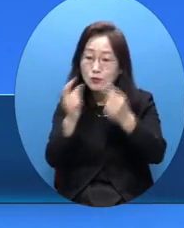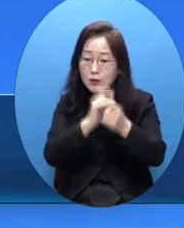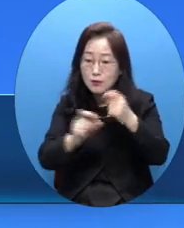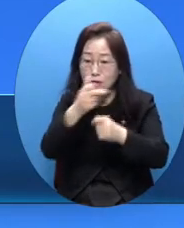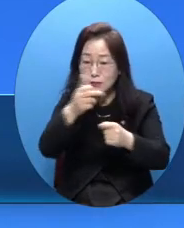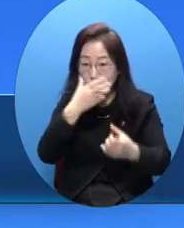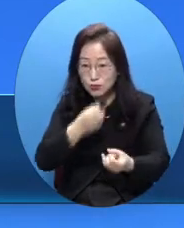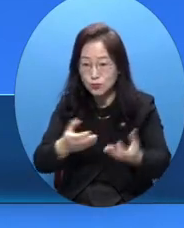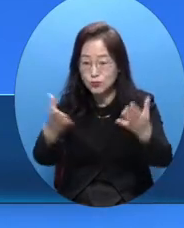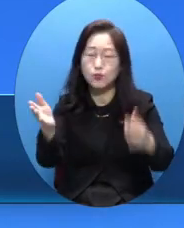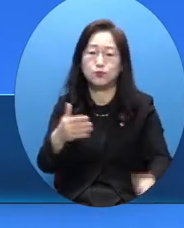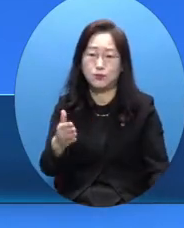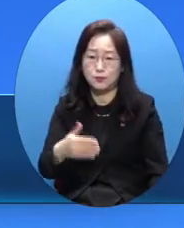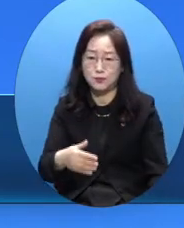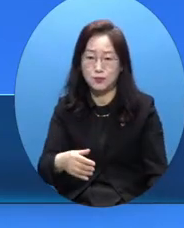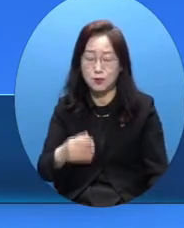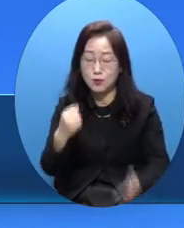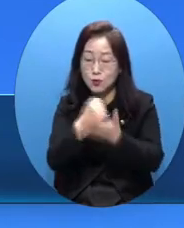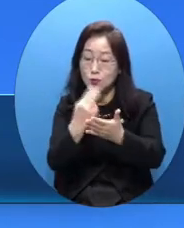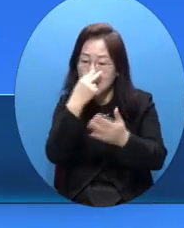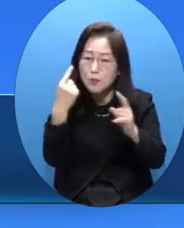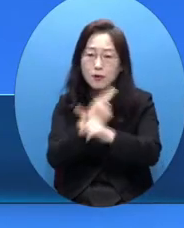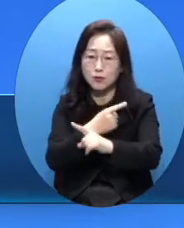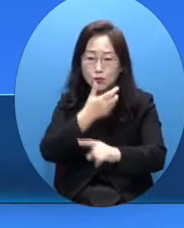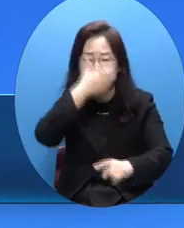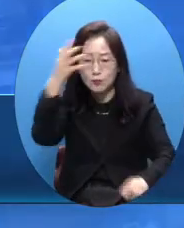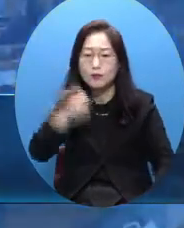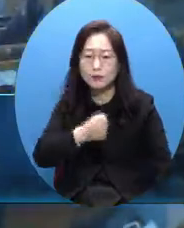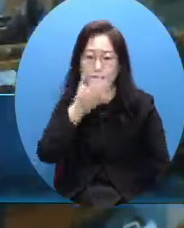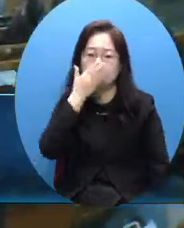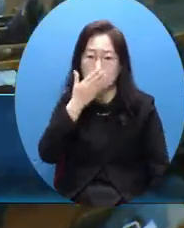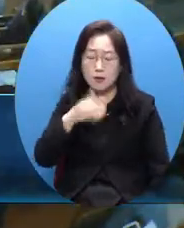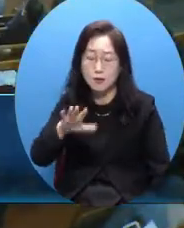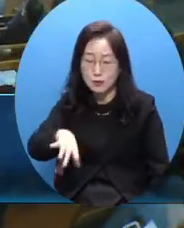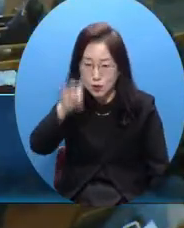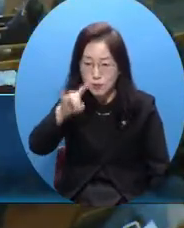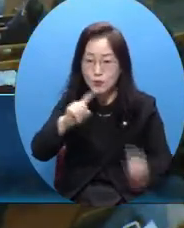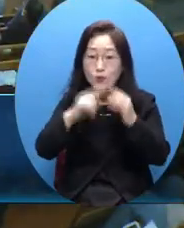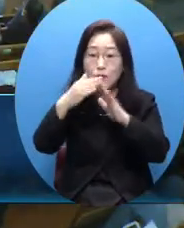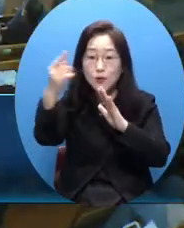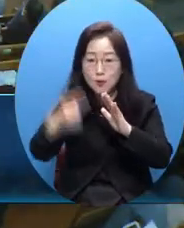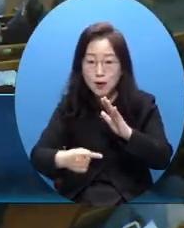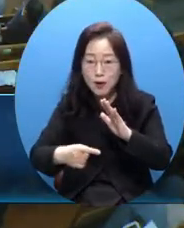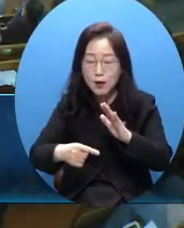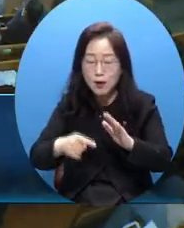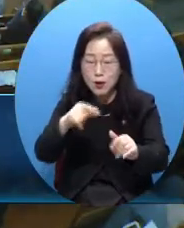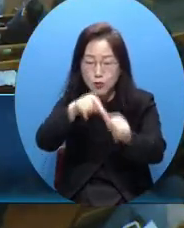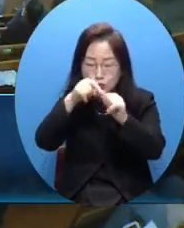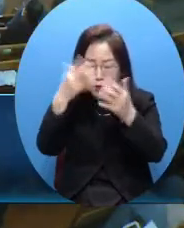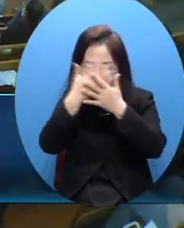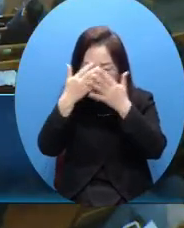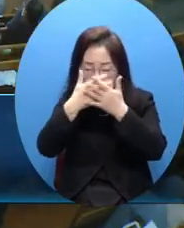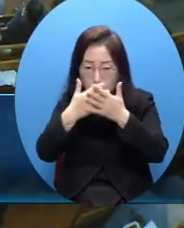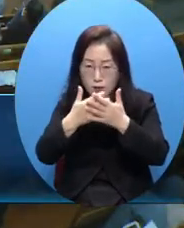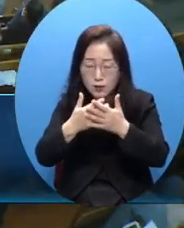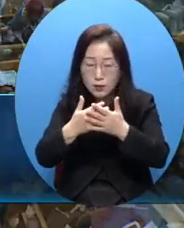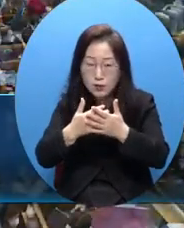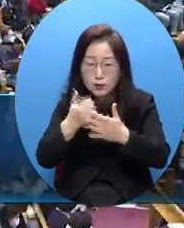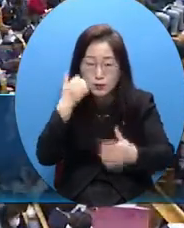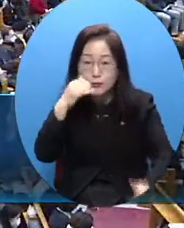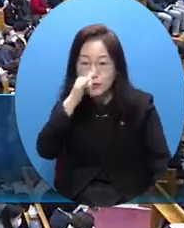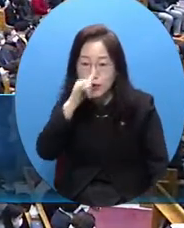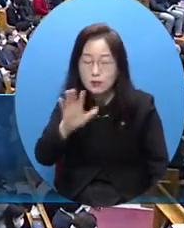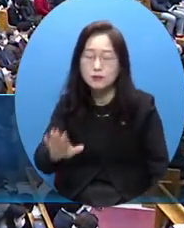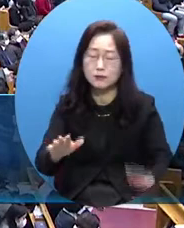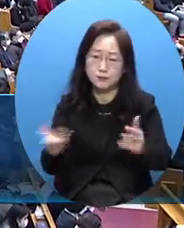if you're believing in Jesus your destiny will be changed we can't become a dreamer if today's your first time visited our church if you did not have any conviction